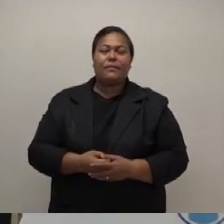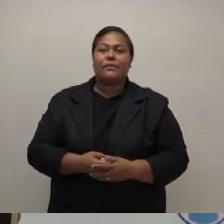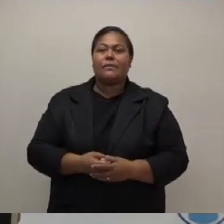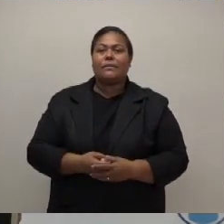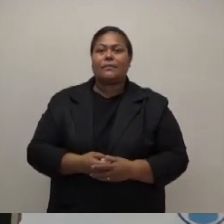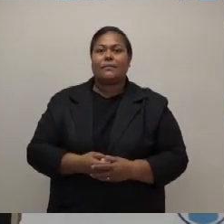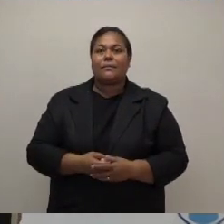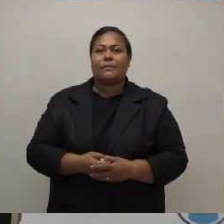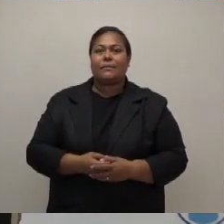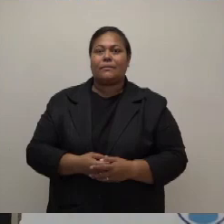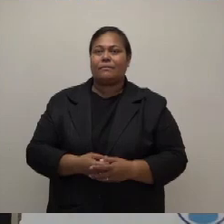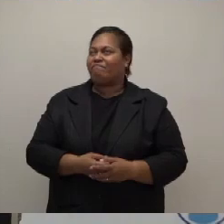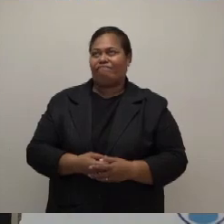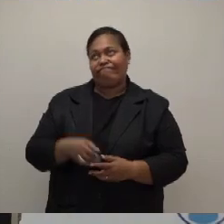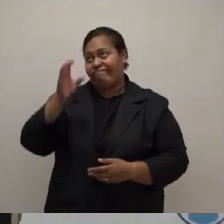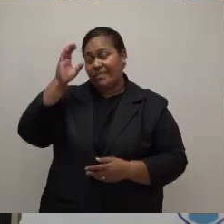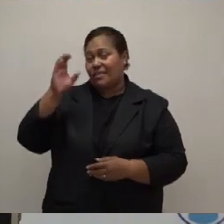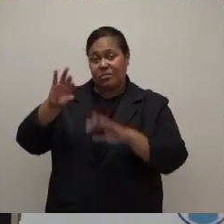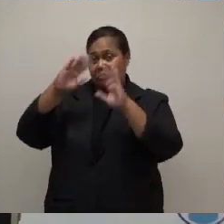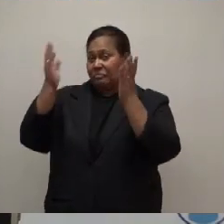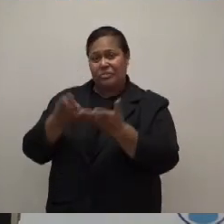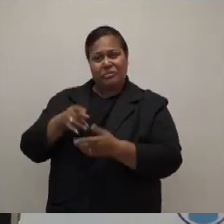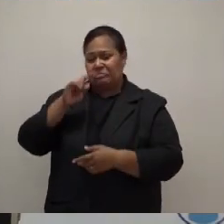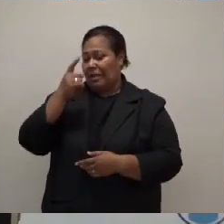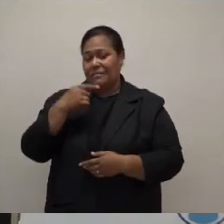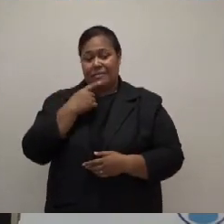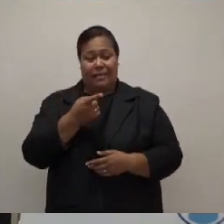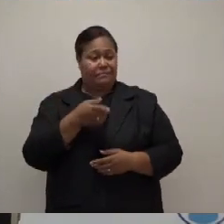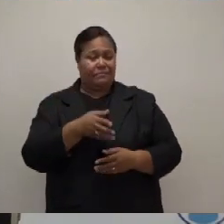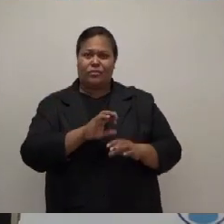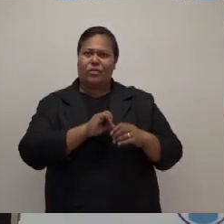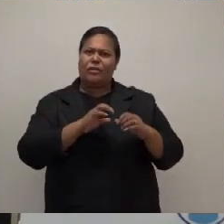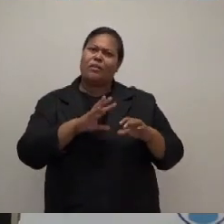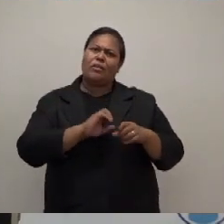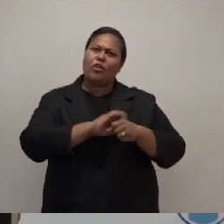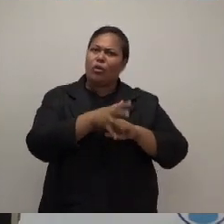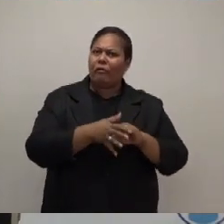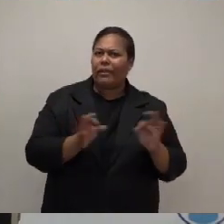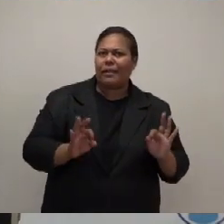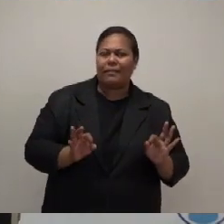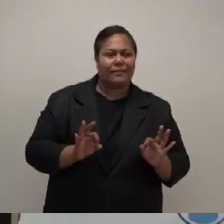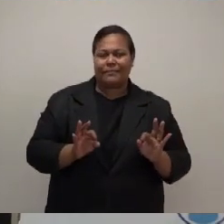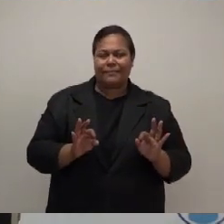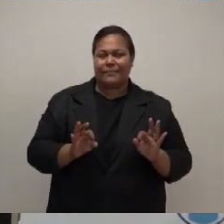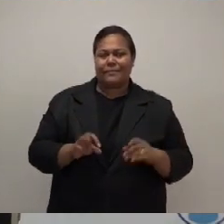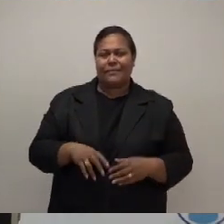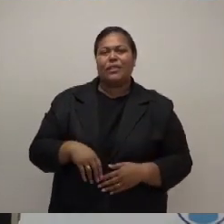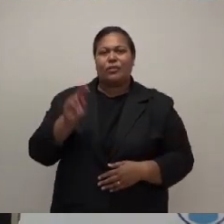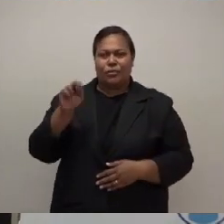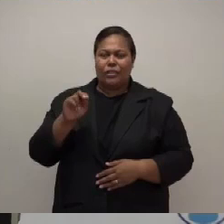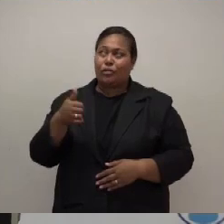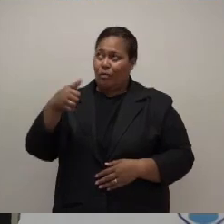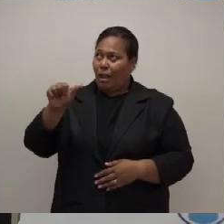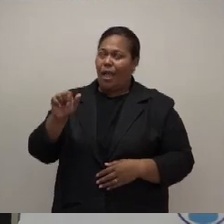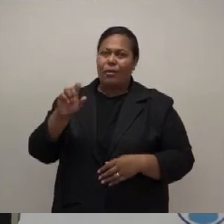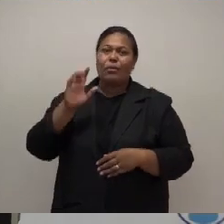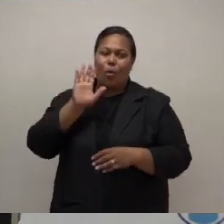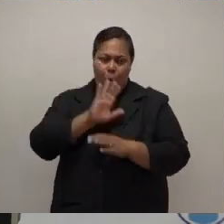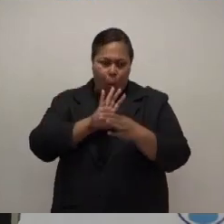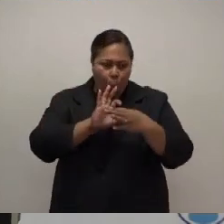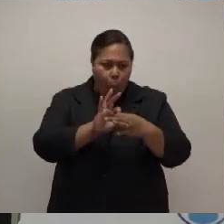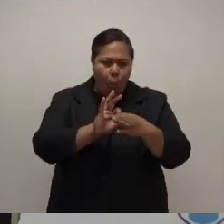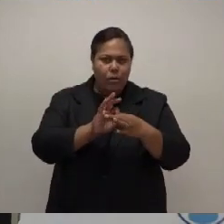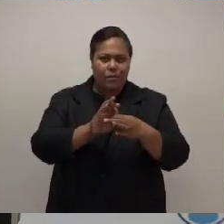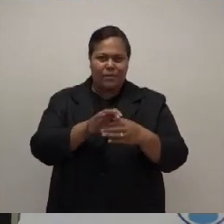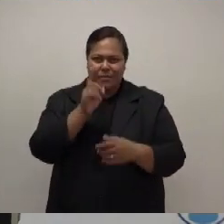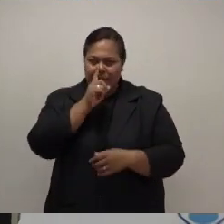to be truly COVID-free, so as long as it allows its citizens to return to their home country. Meanwhile, we